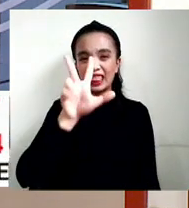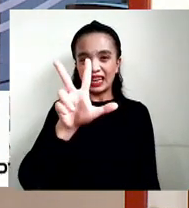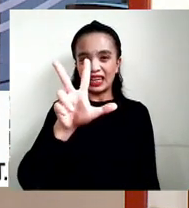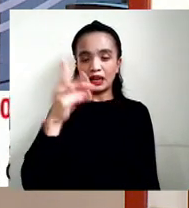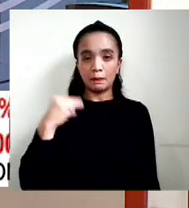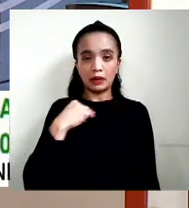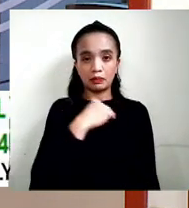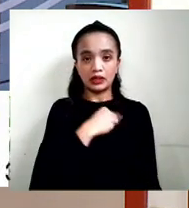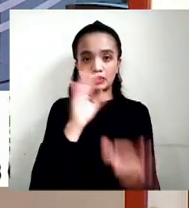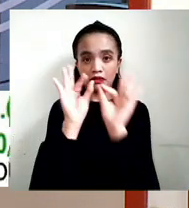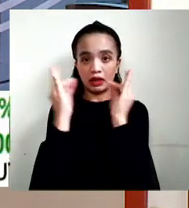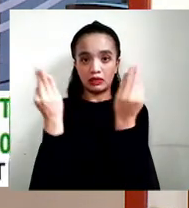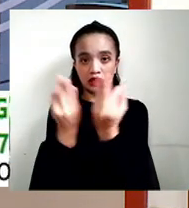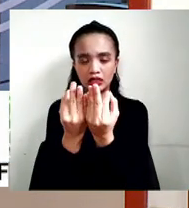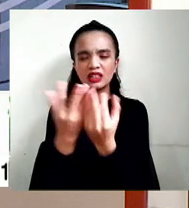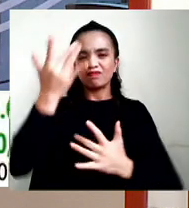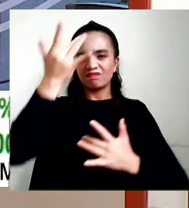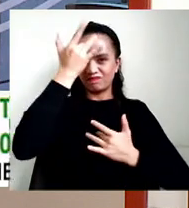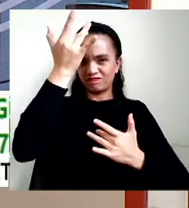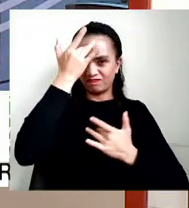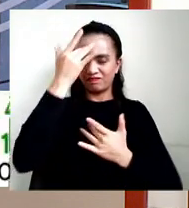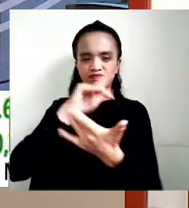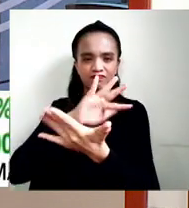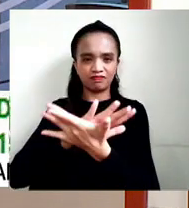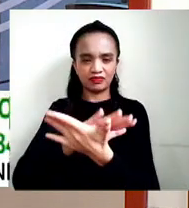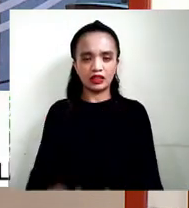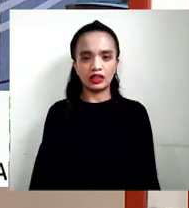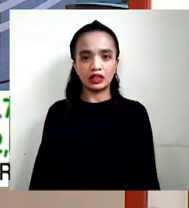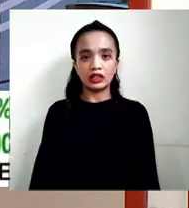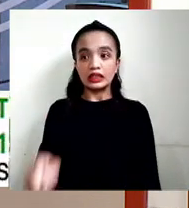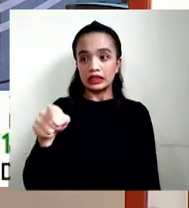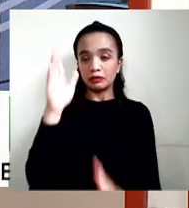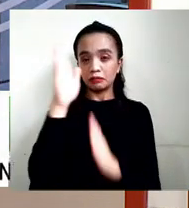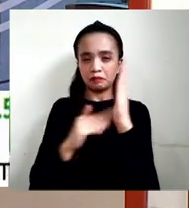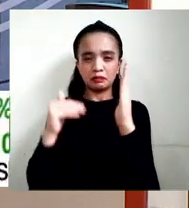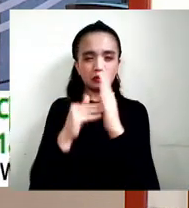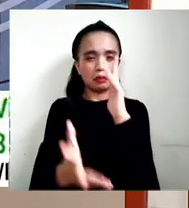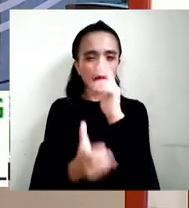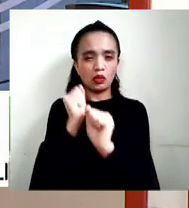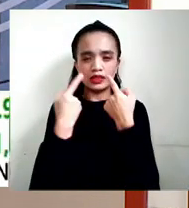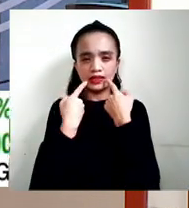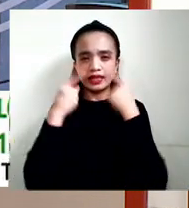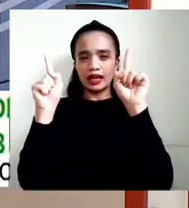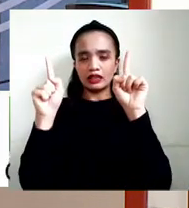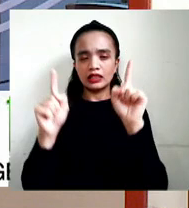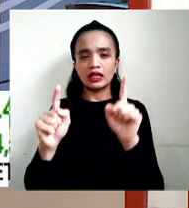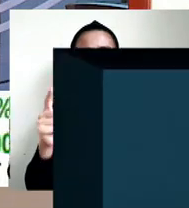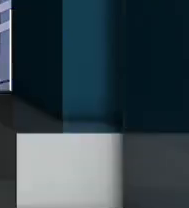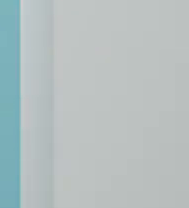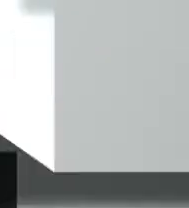latest setback for the island nation, which is considered one of the most successful countries in controlling the spread of the disease. We have this